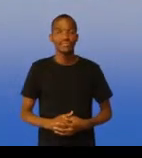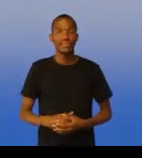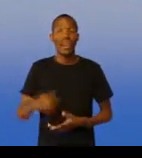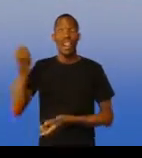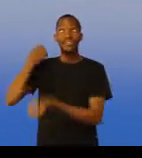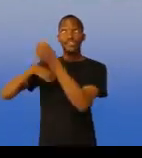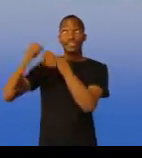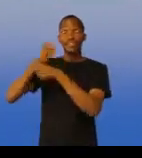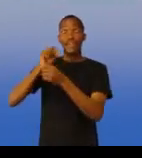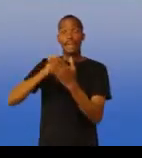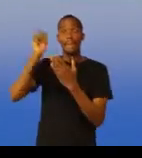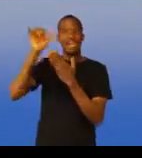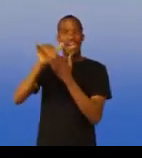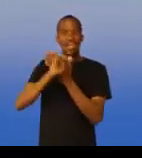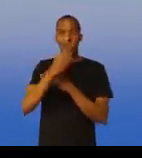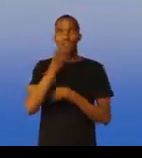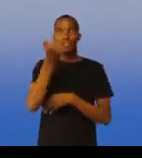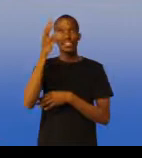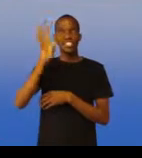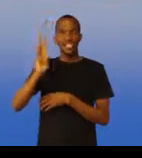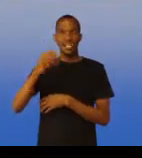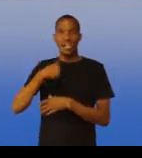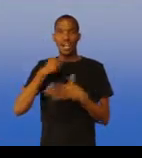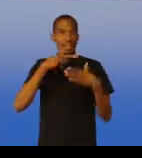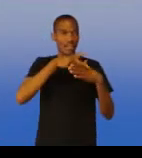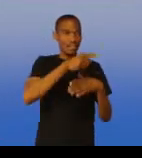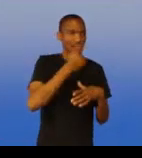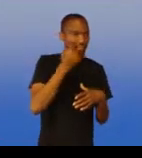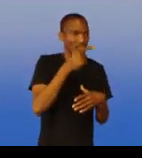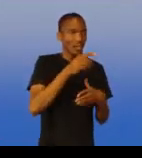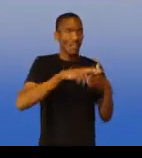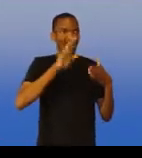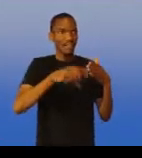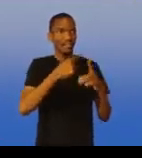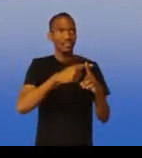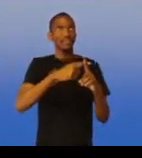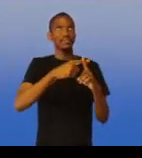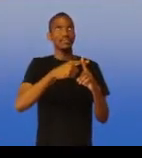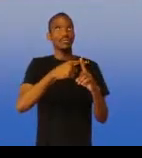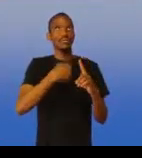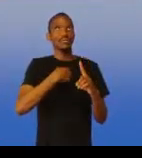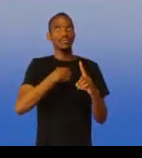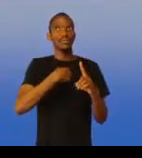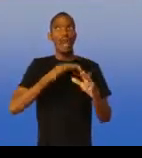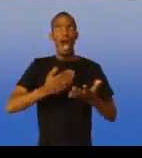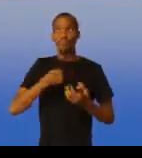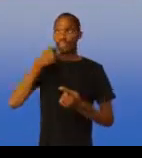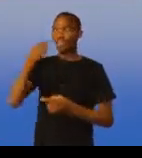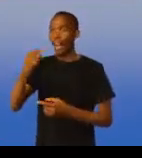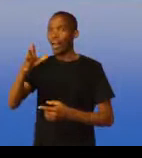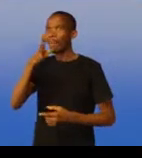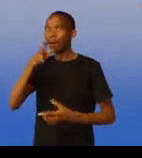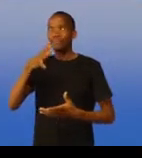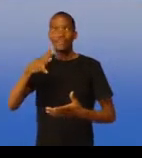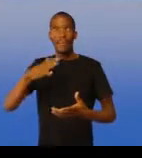Last year, May 2016, I just went for my general checkup. The results came out positive. What I'm going to tell my mom, what I'm going to tell